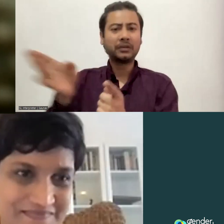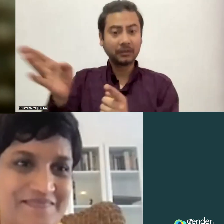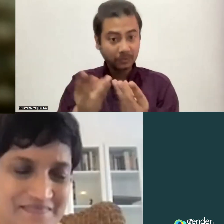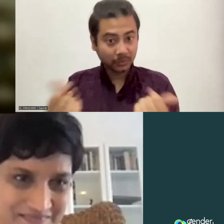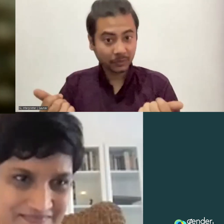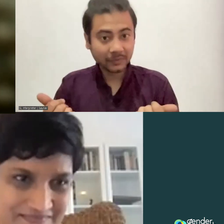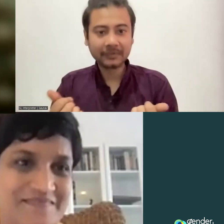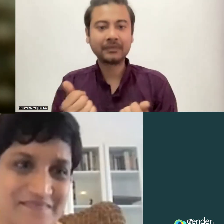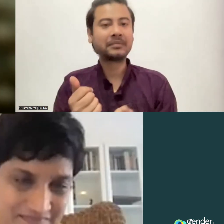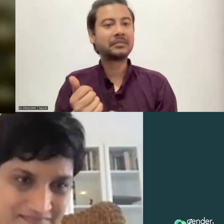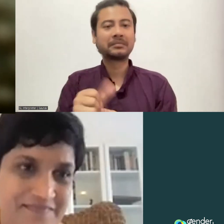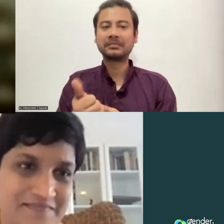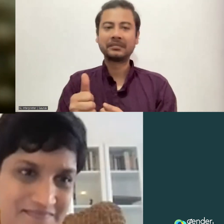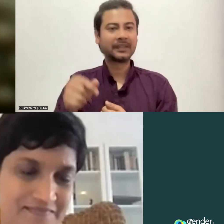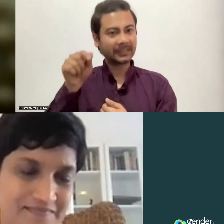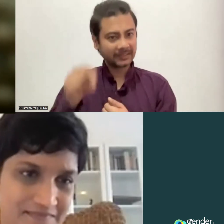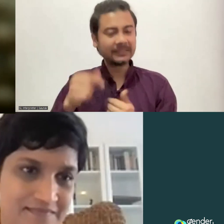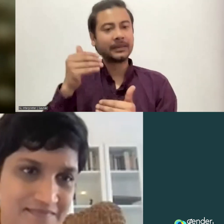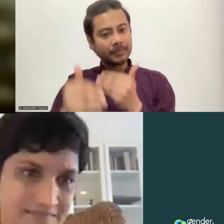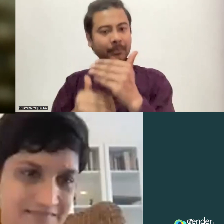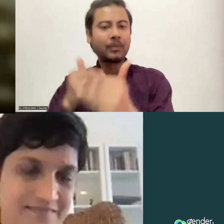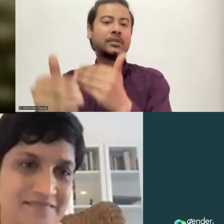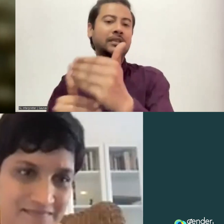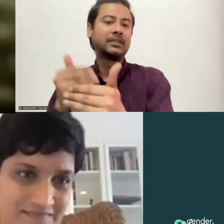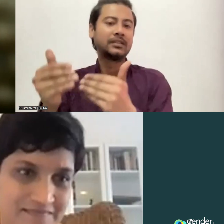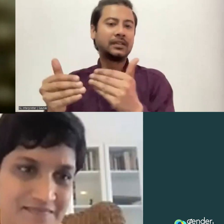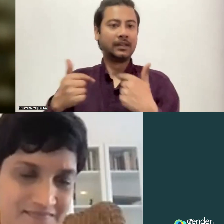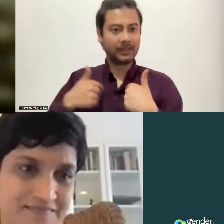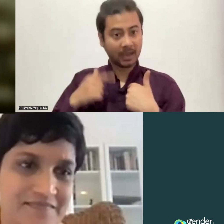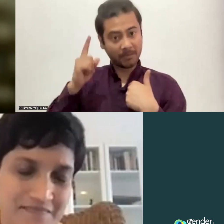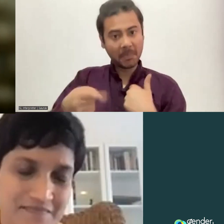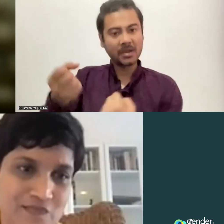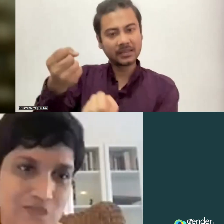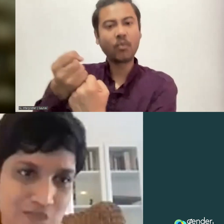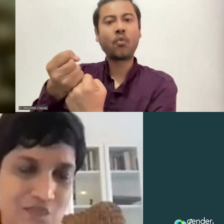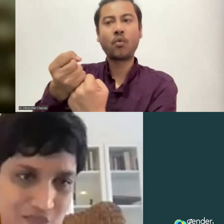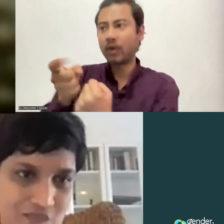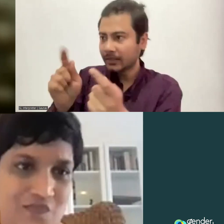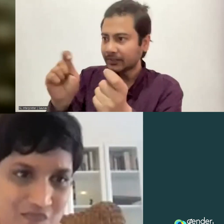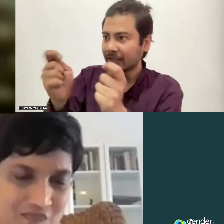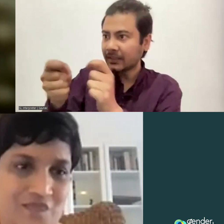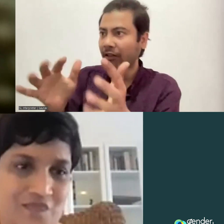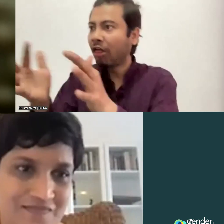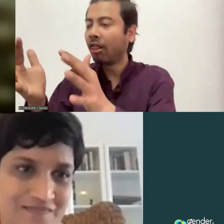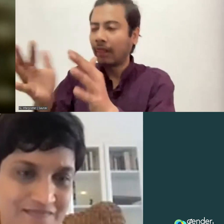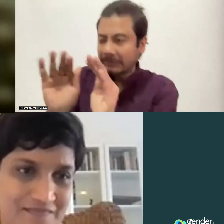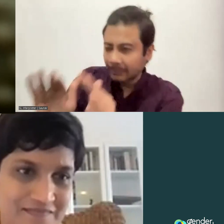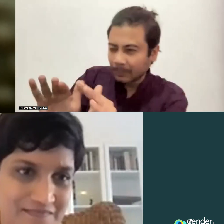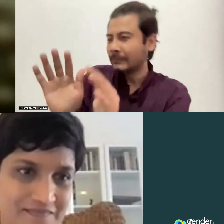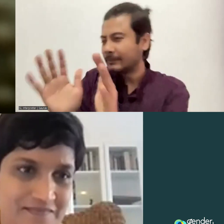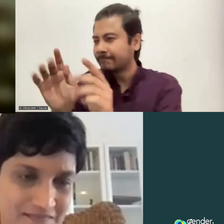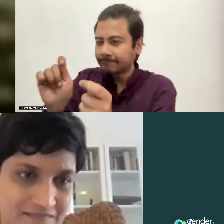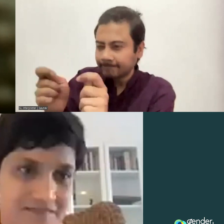iteratively, that we have to kind of be there for that gradual change, shift, and again, kind of, restarting once